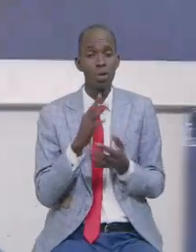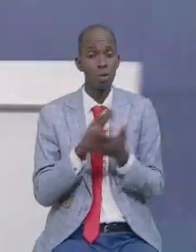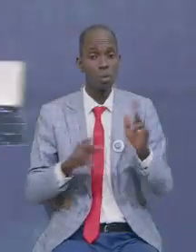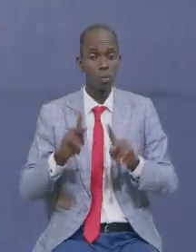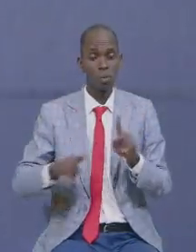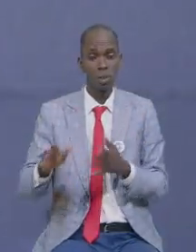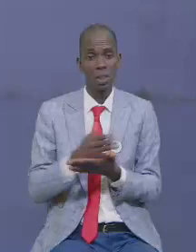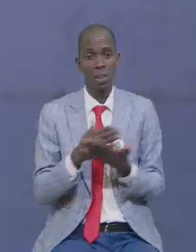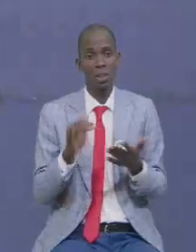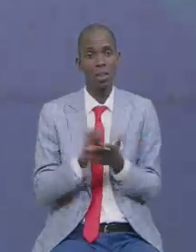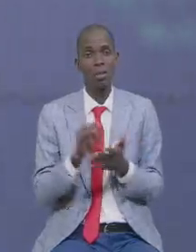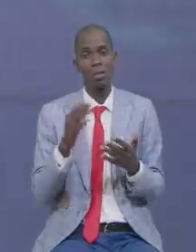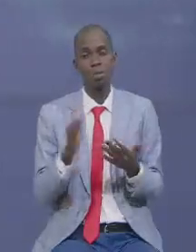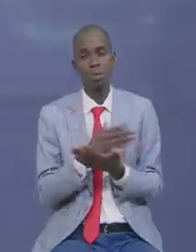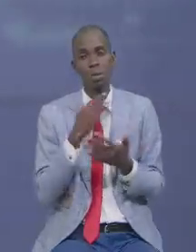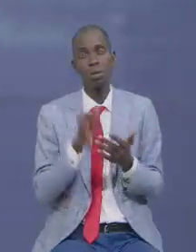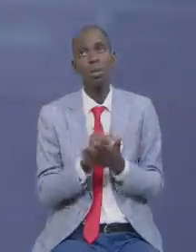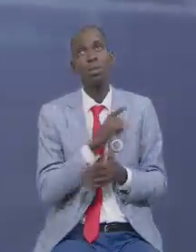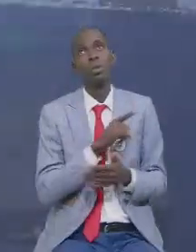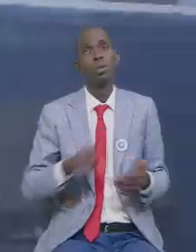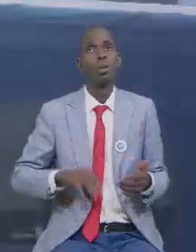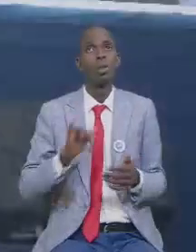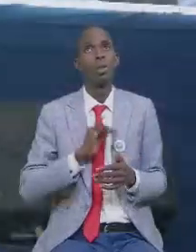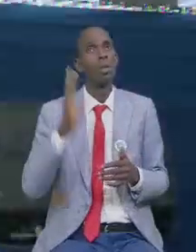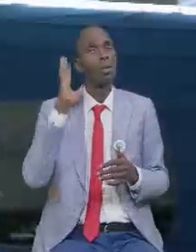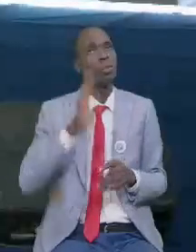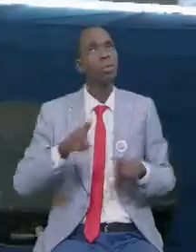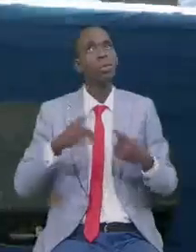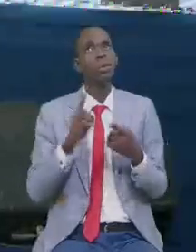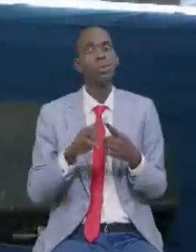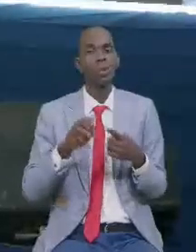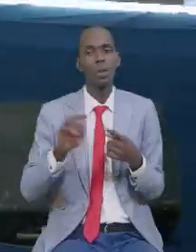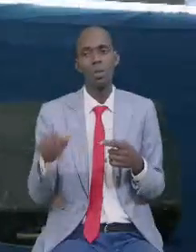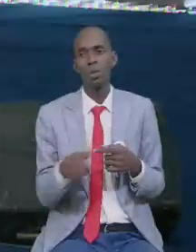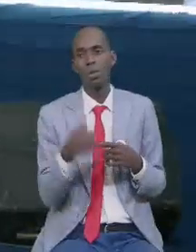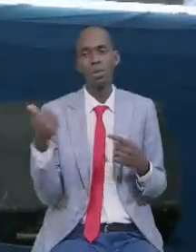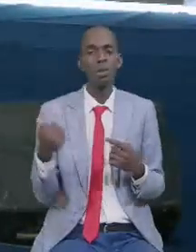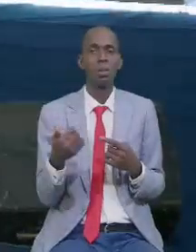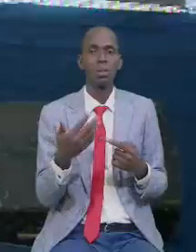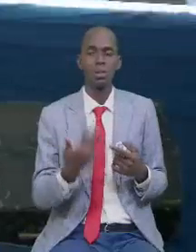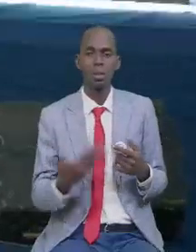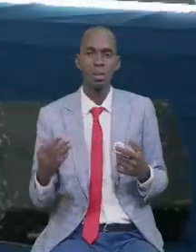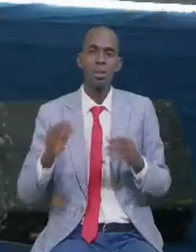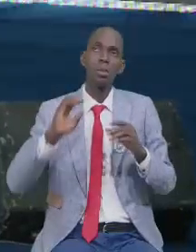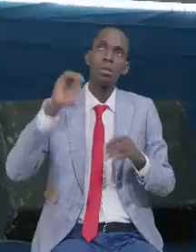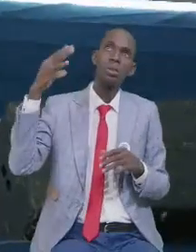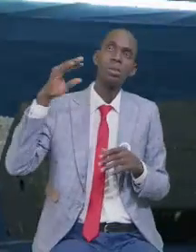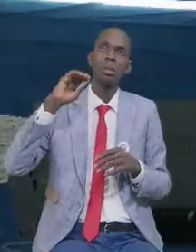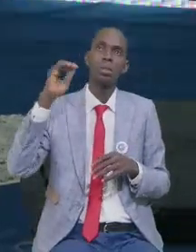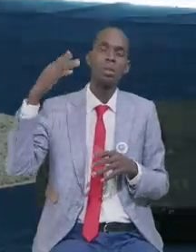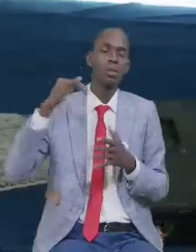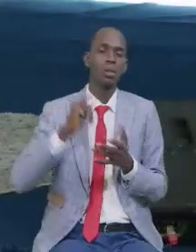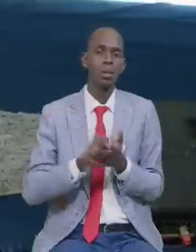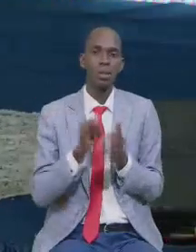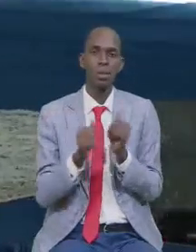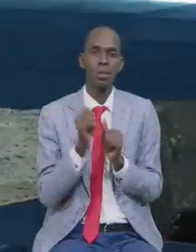say, oh Lord, I'm going to now go into another sin, but have grace that is greater than our sin. And they fall and they weep and